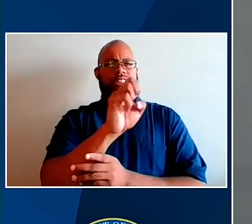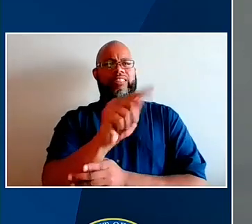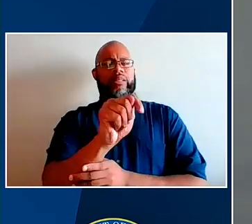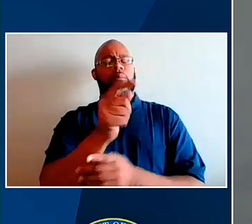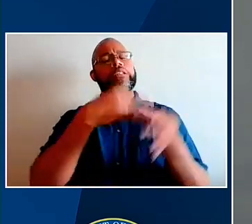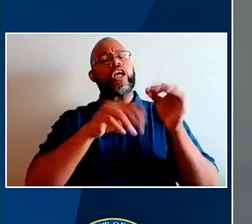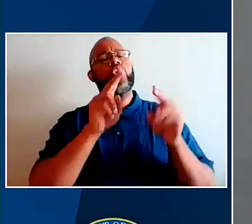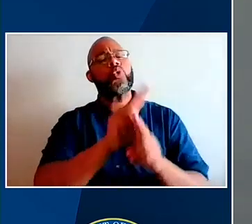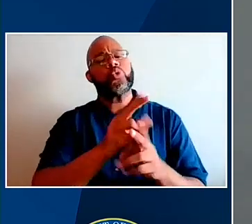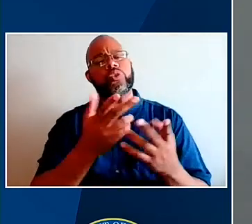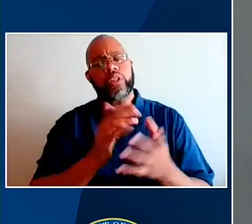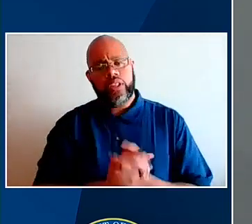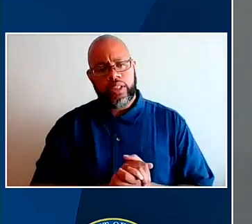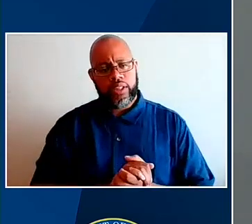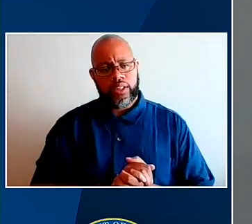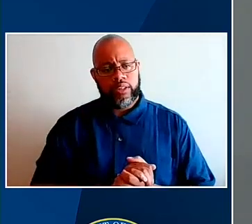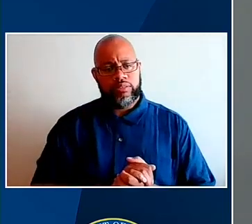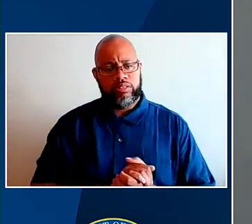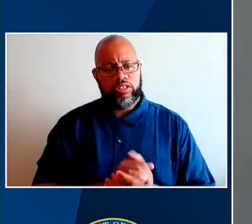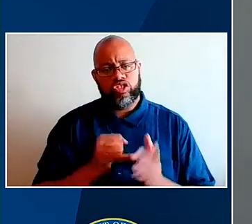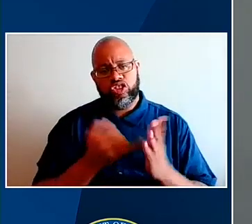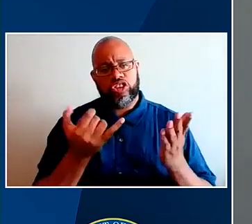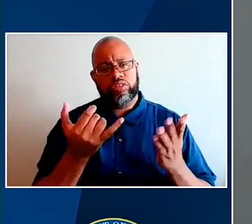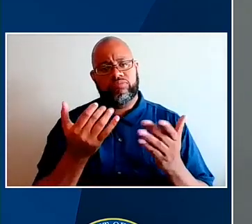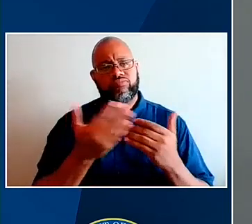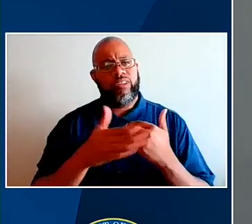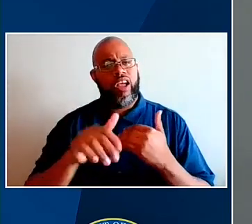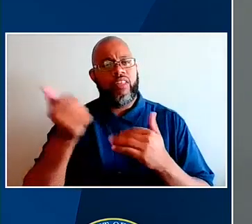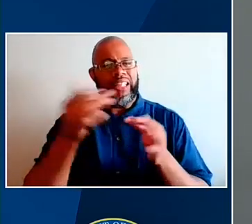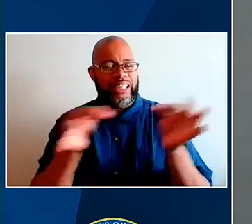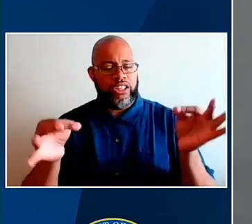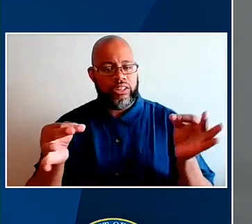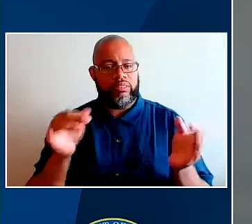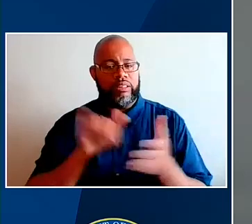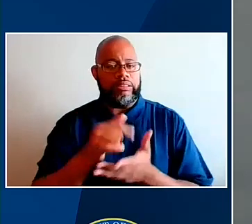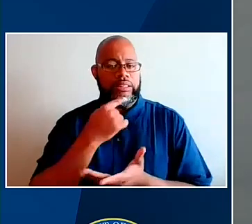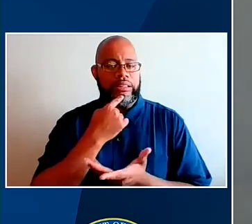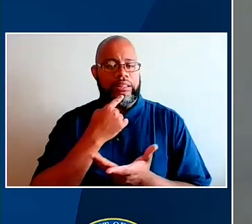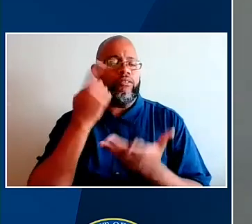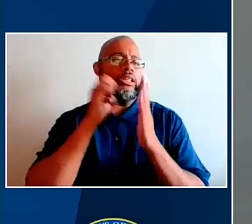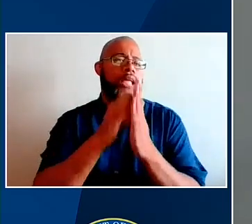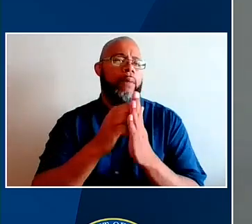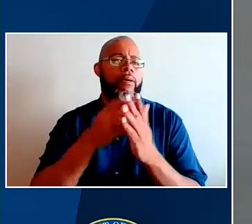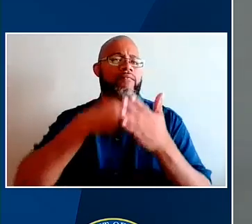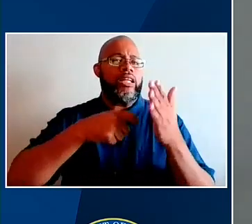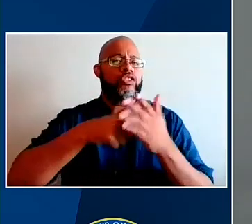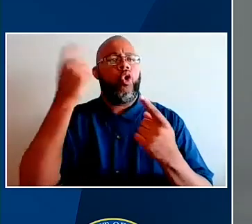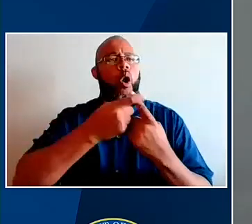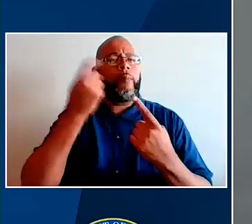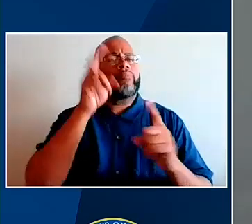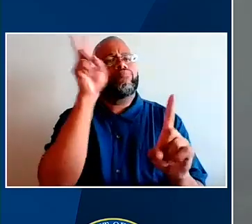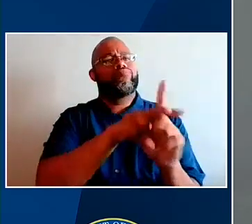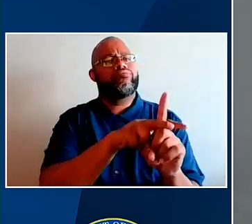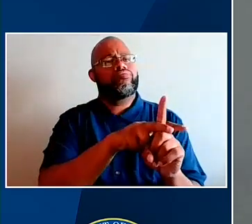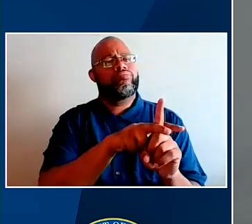using sort of just the rest of the sentence where they said, for example, fees automatically imposed when a student graduates,